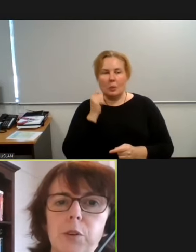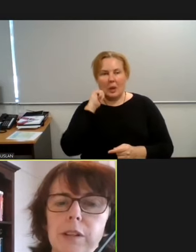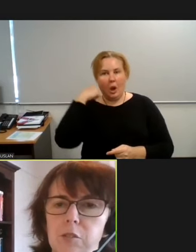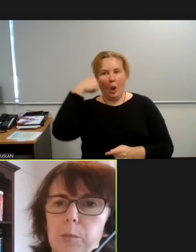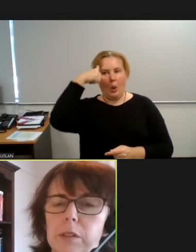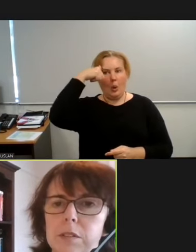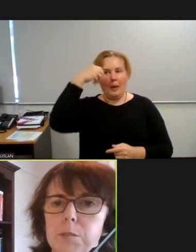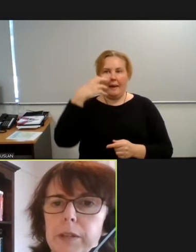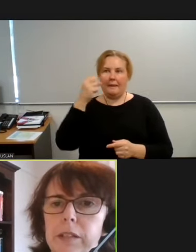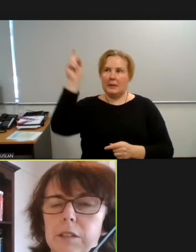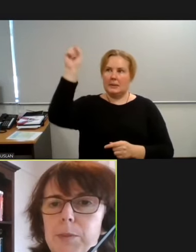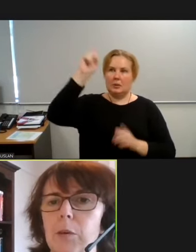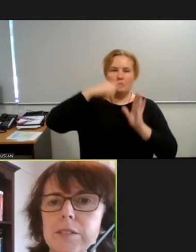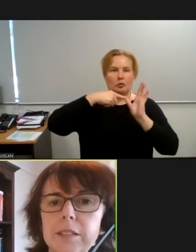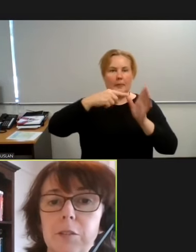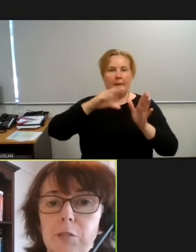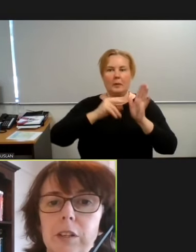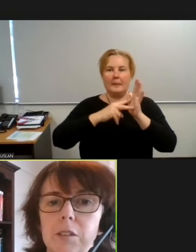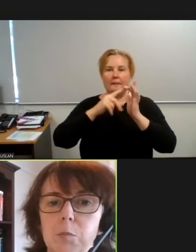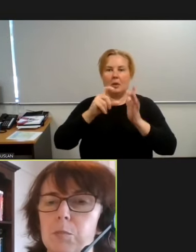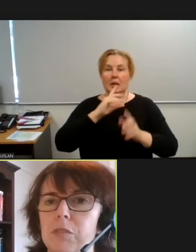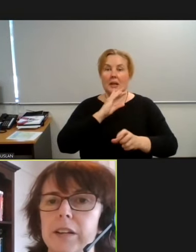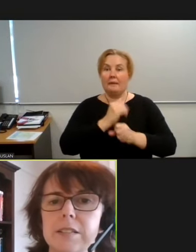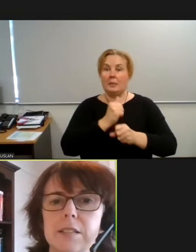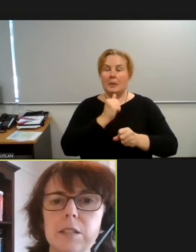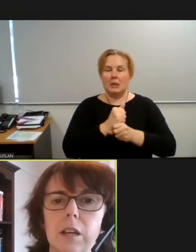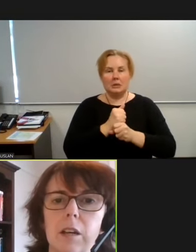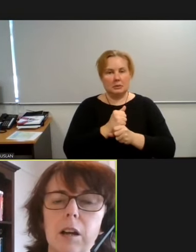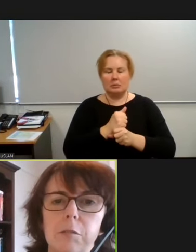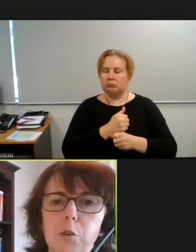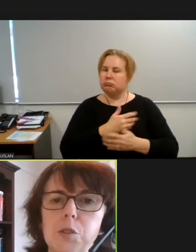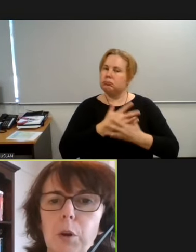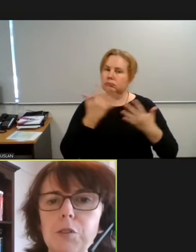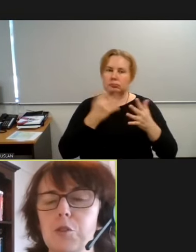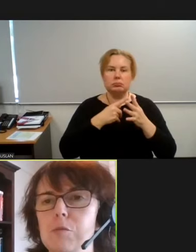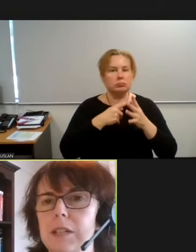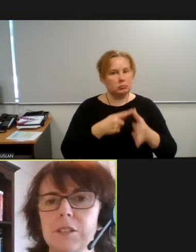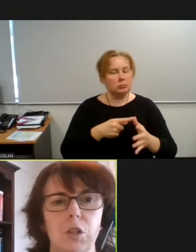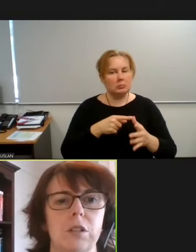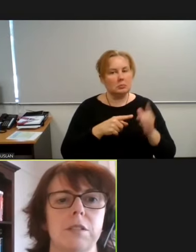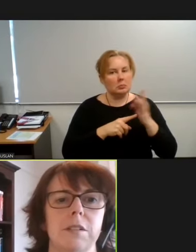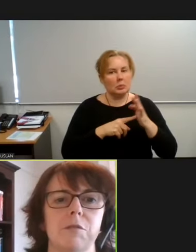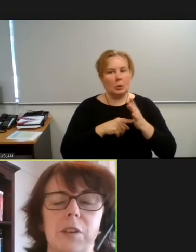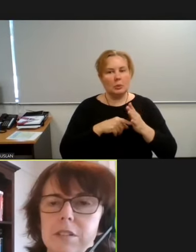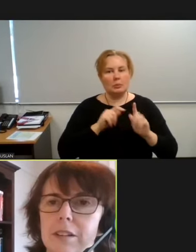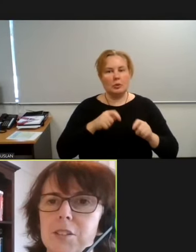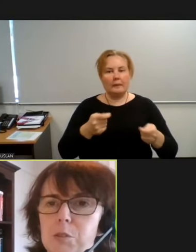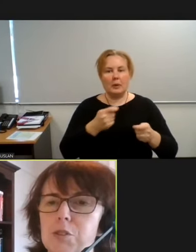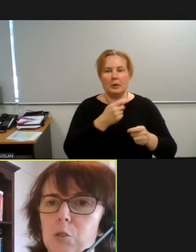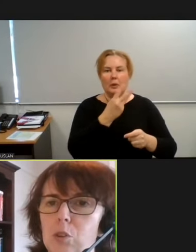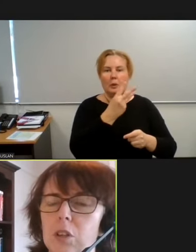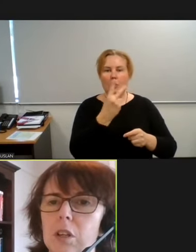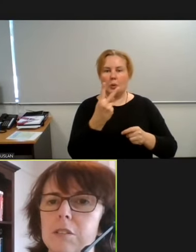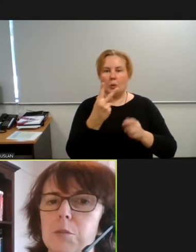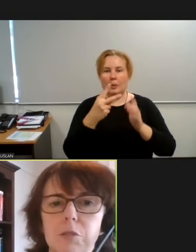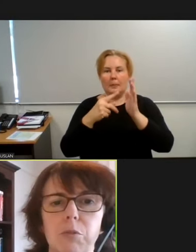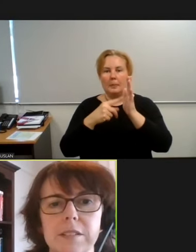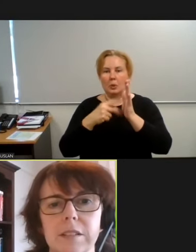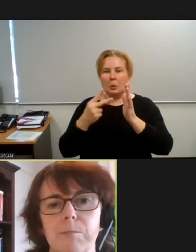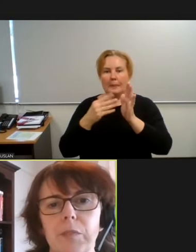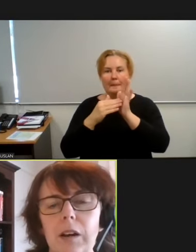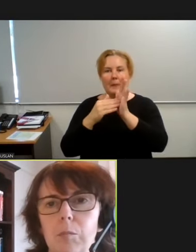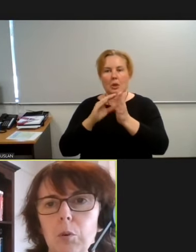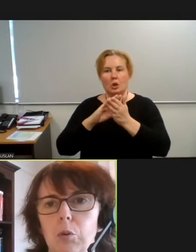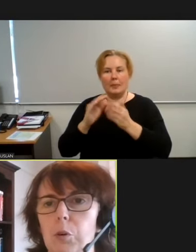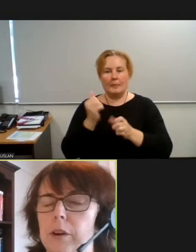from the Victorian government has been quite significant. We provided $40.2 million in funding to ensure those at